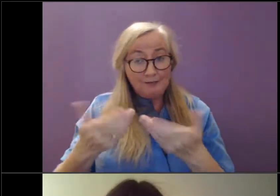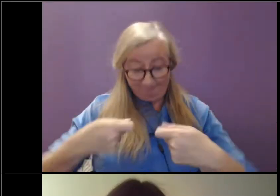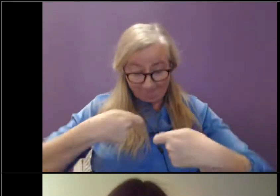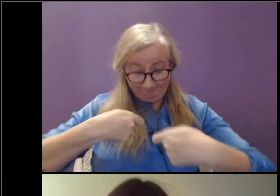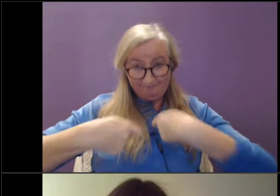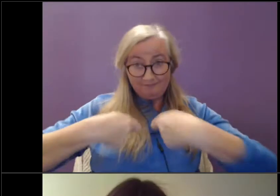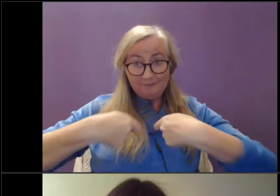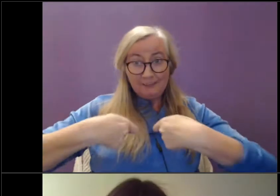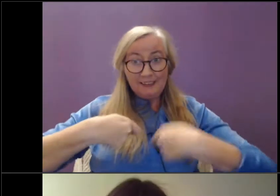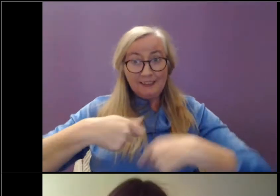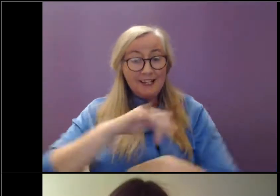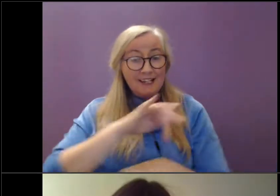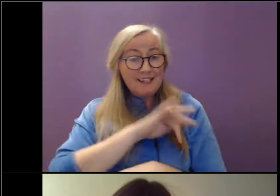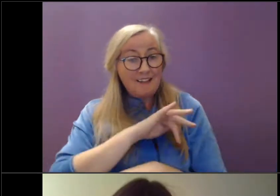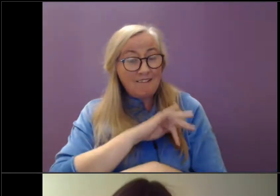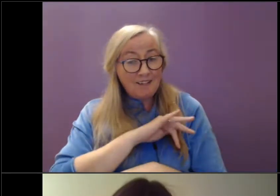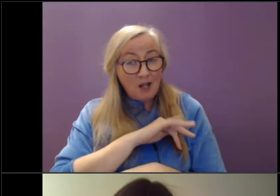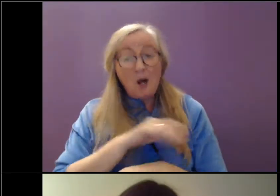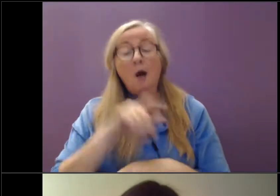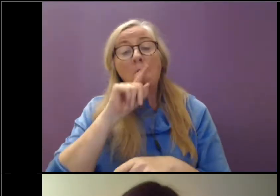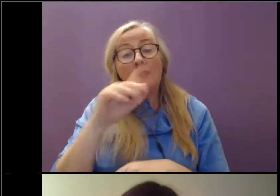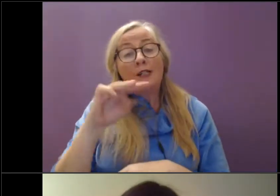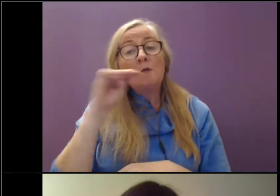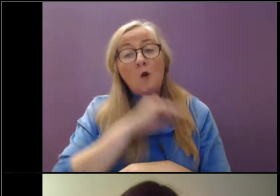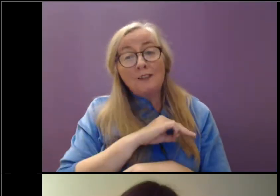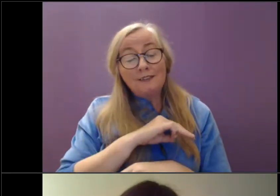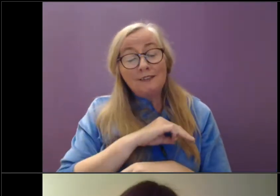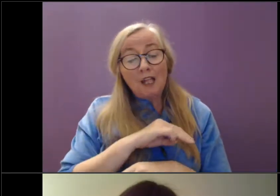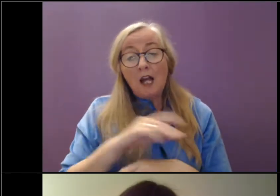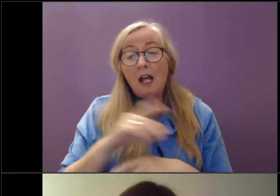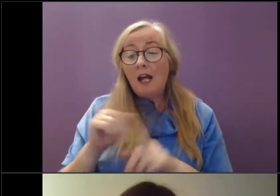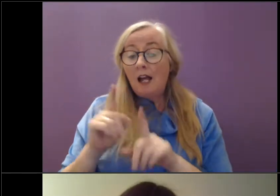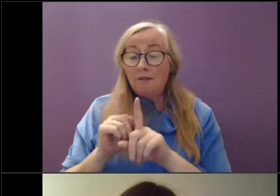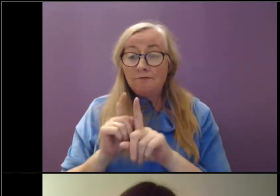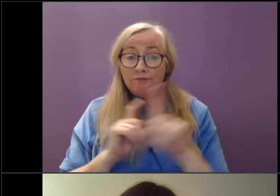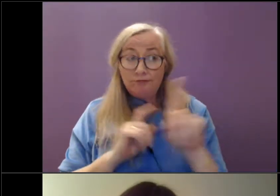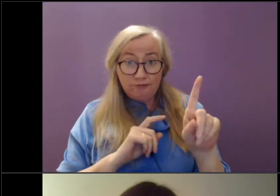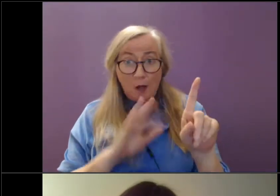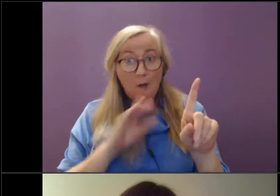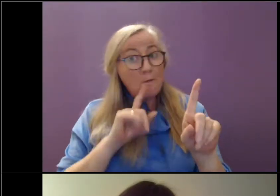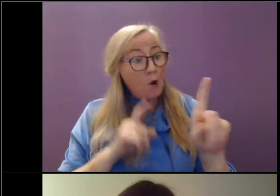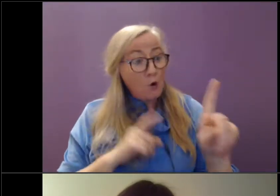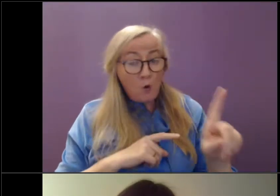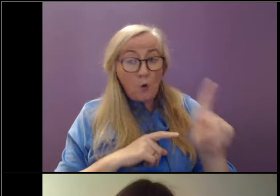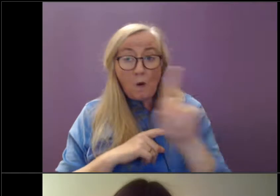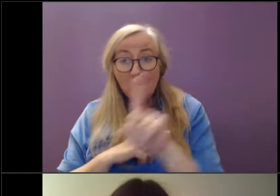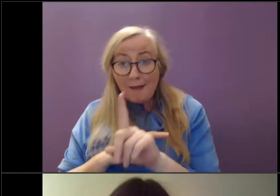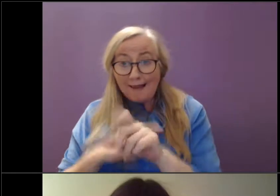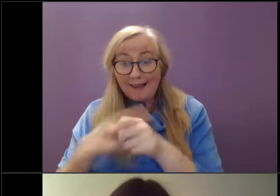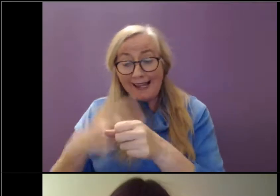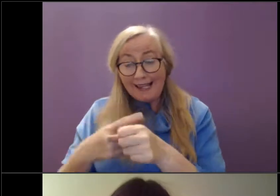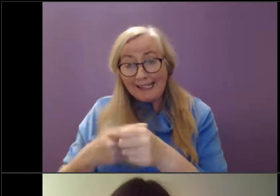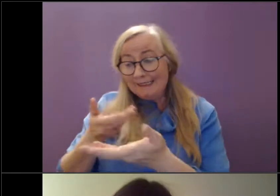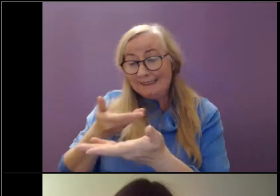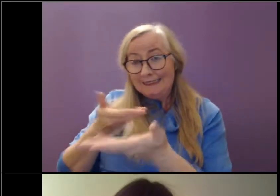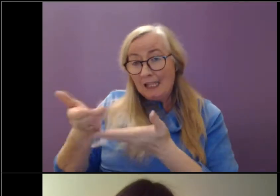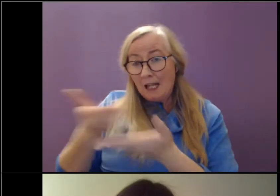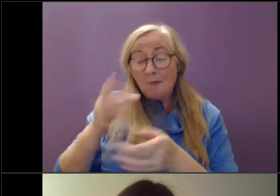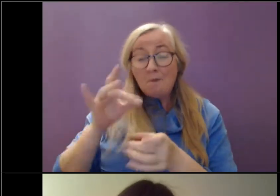key piece would be returning to it then at a later time, to try and feel that they feel listened